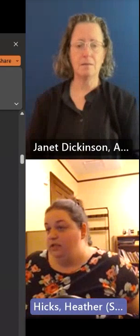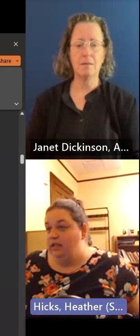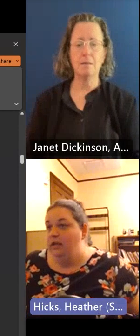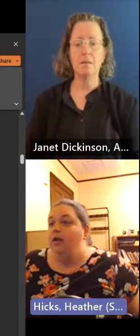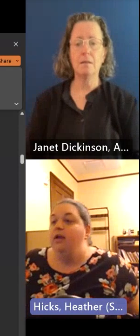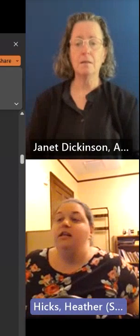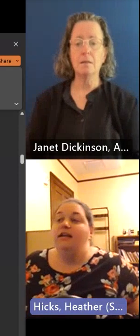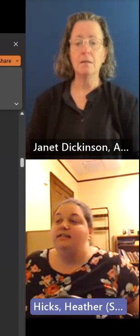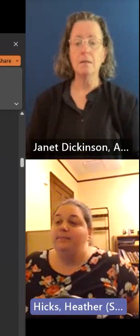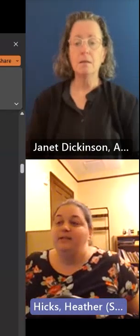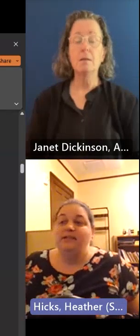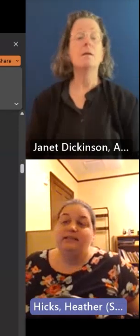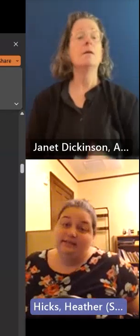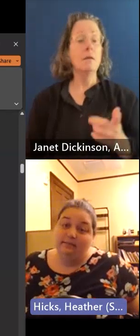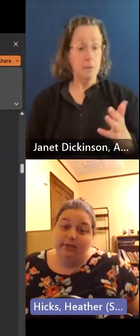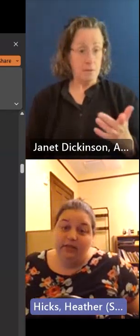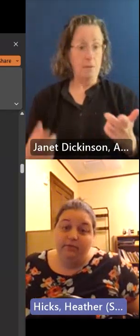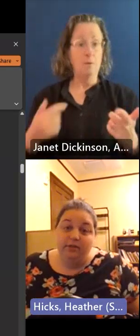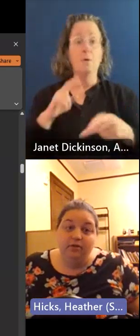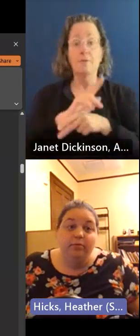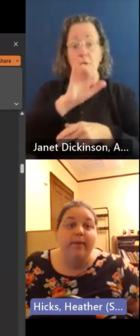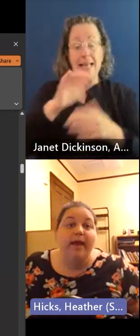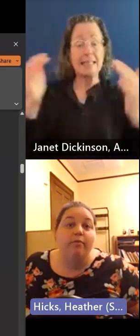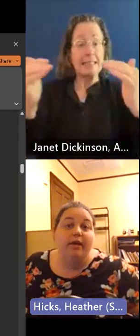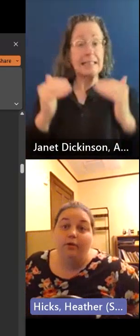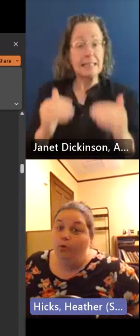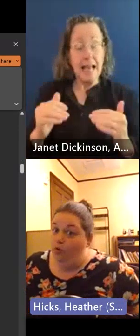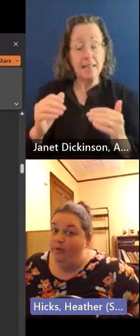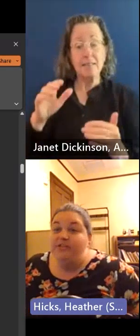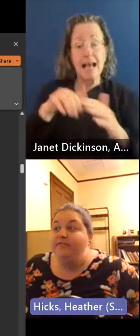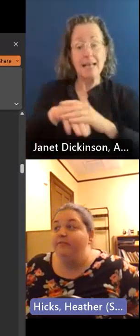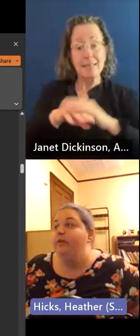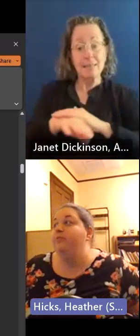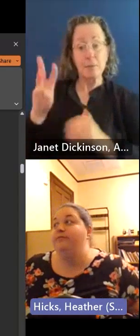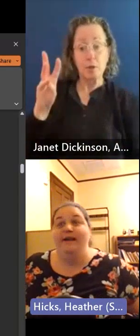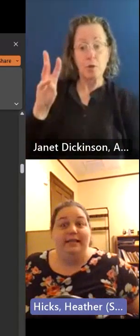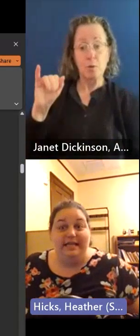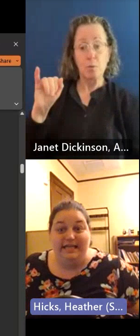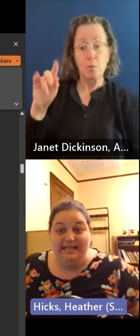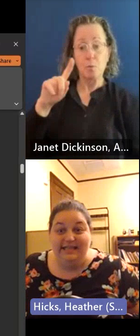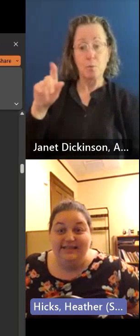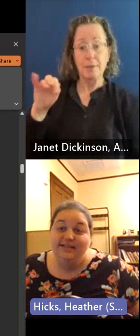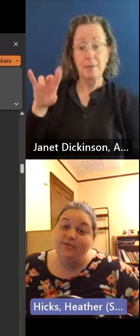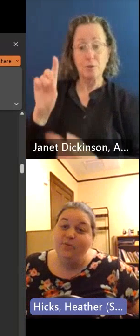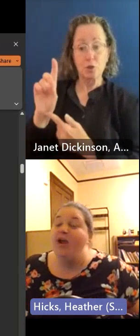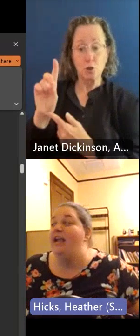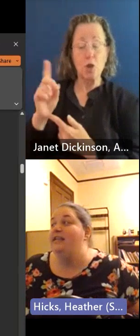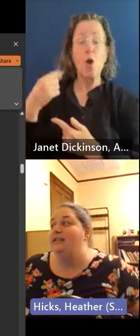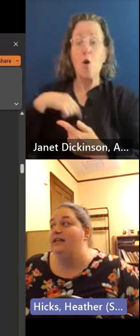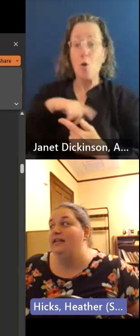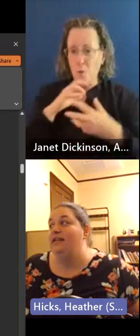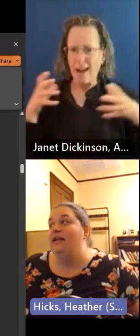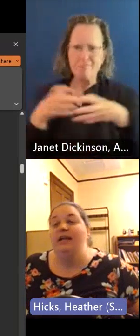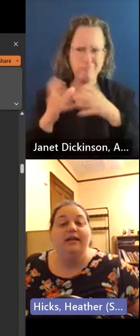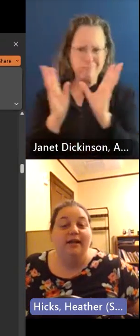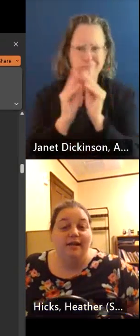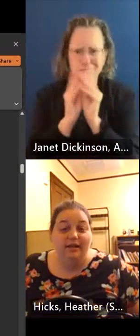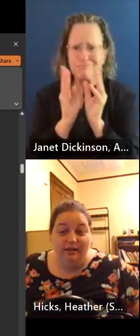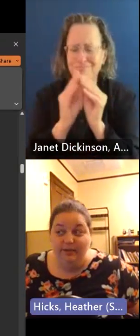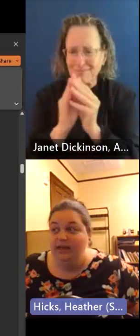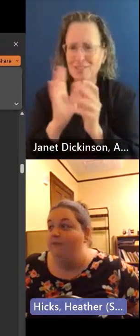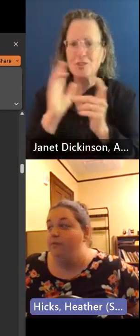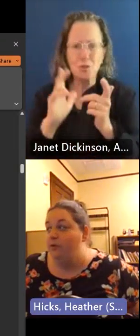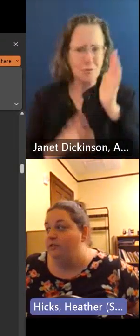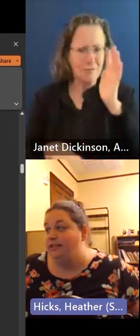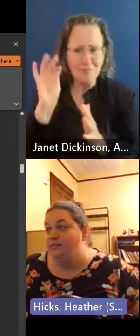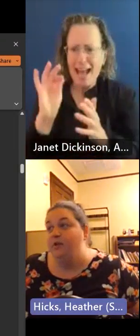We've used the thing. The next step is the accessibility wizard. We met with a whole bunch of different people to find the easiest way to get